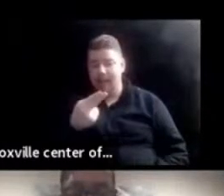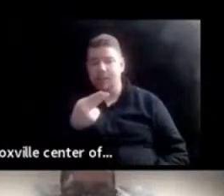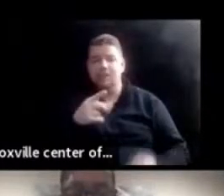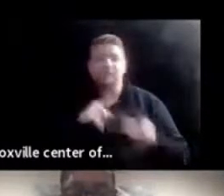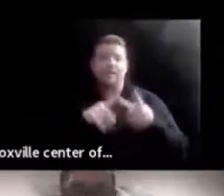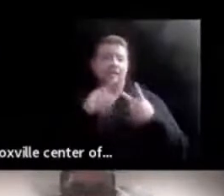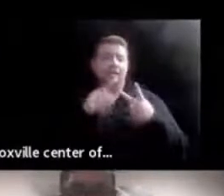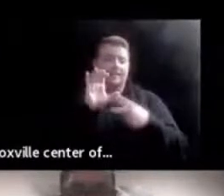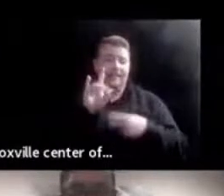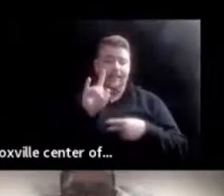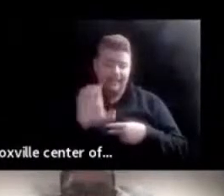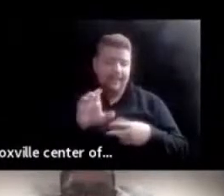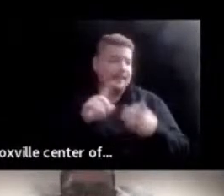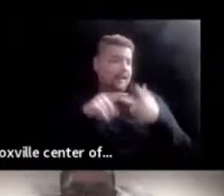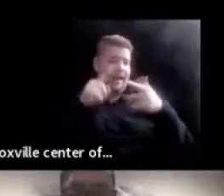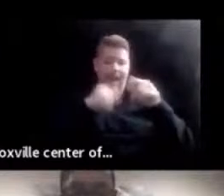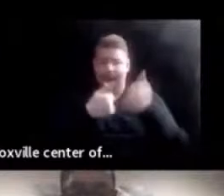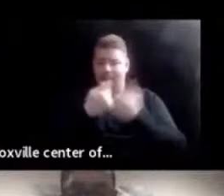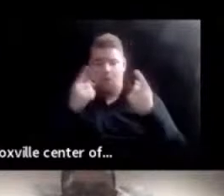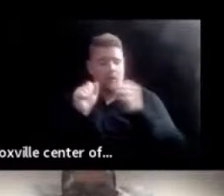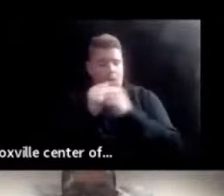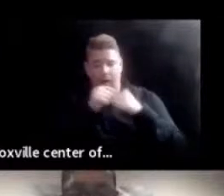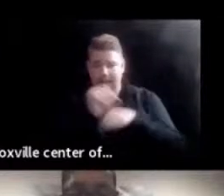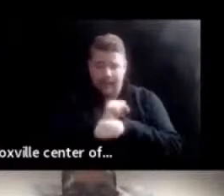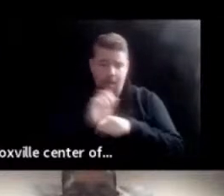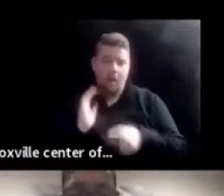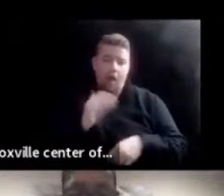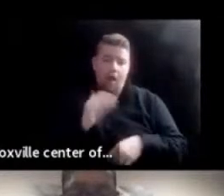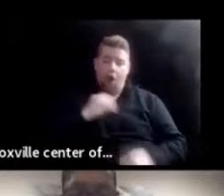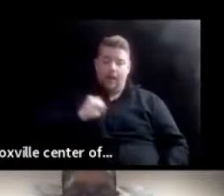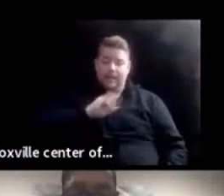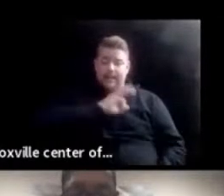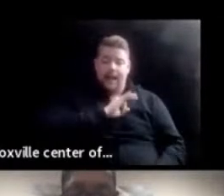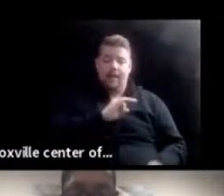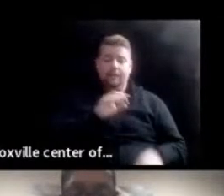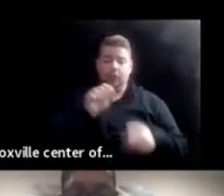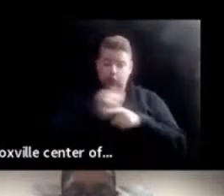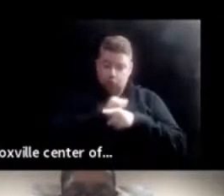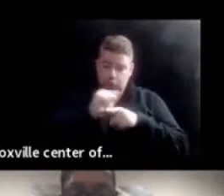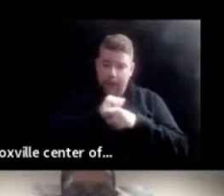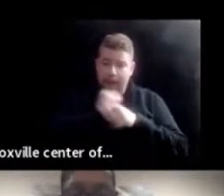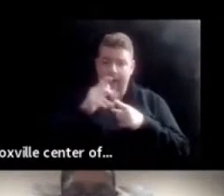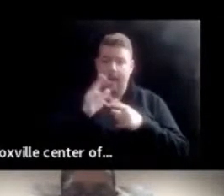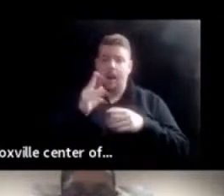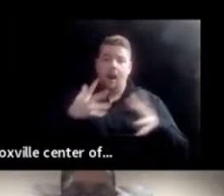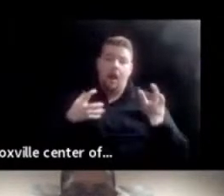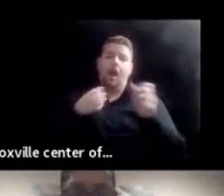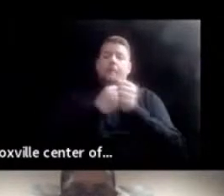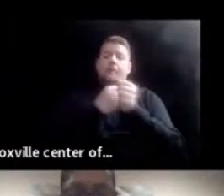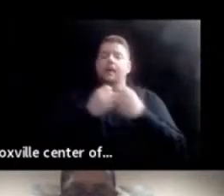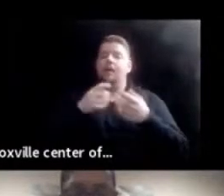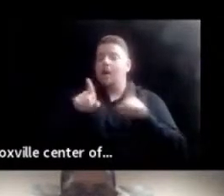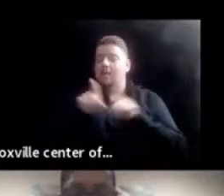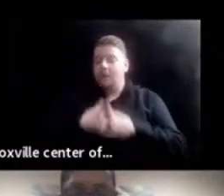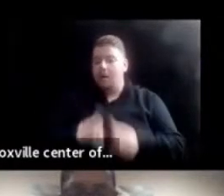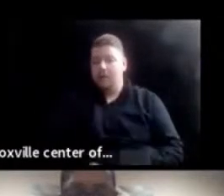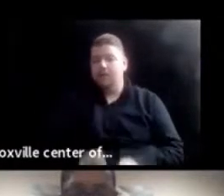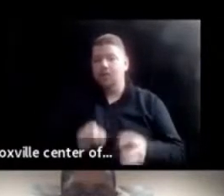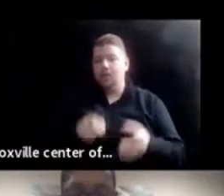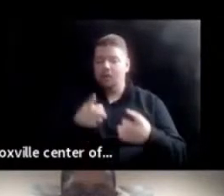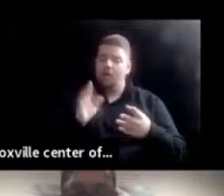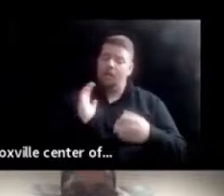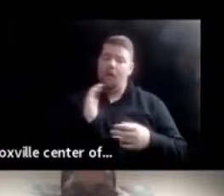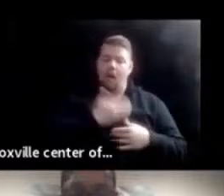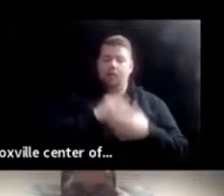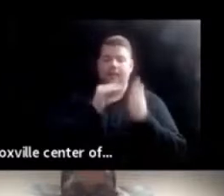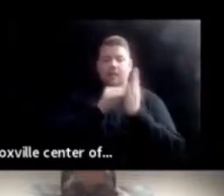are going to work very hard in getting our staff trained and up to date. And then also with getting all of